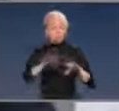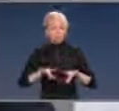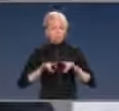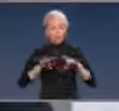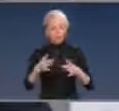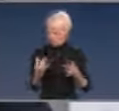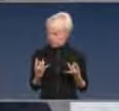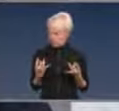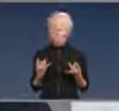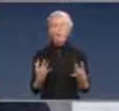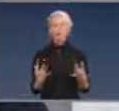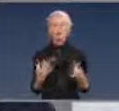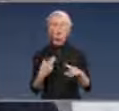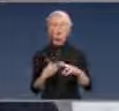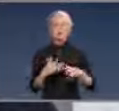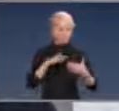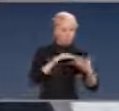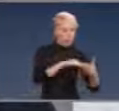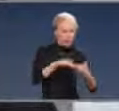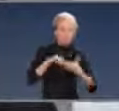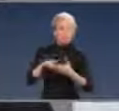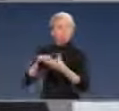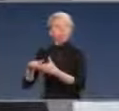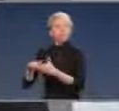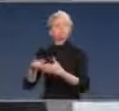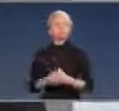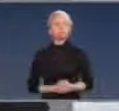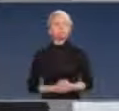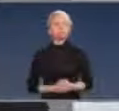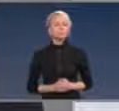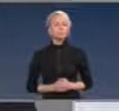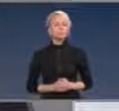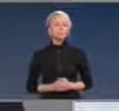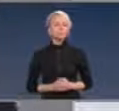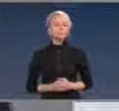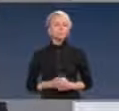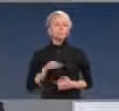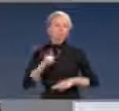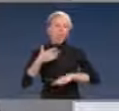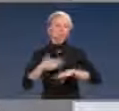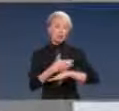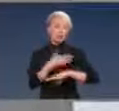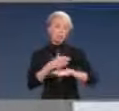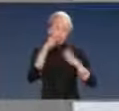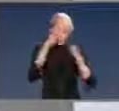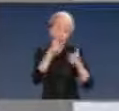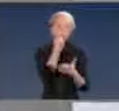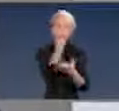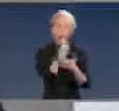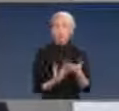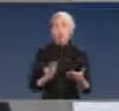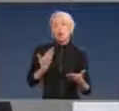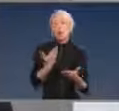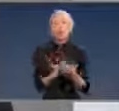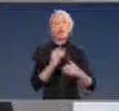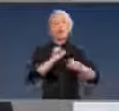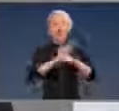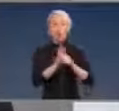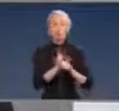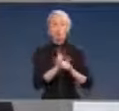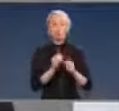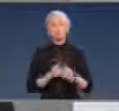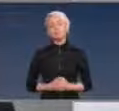are actively engaged in dealing with the COVID-19 related issues. Now, the majority of those, just under half of